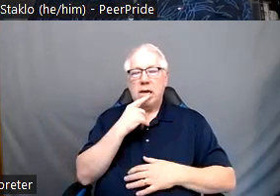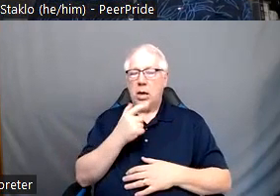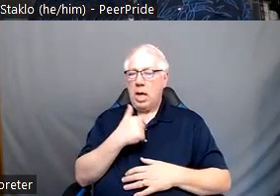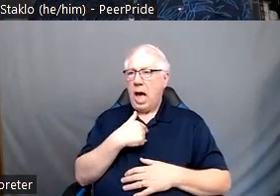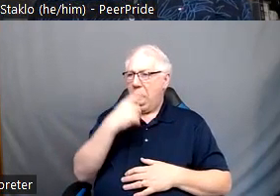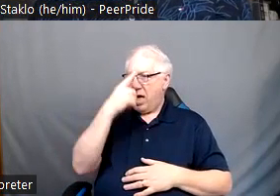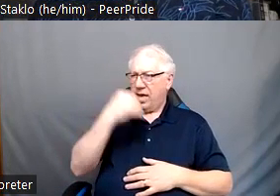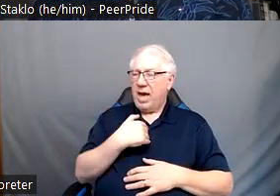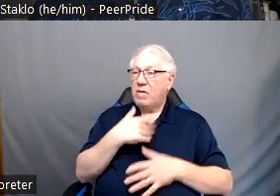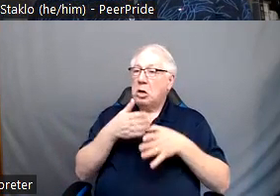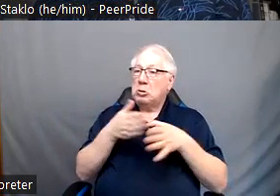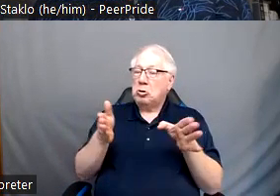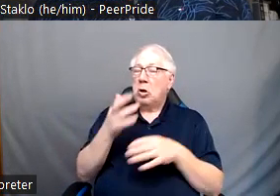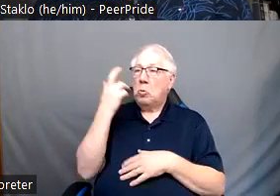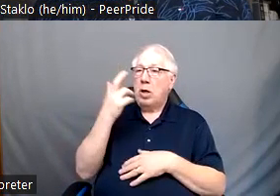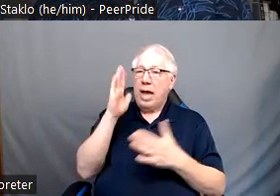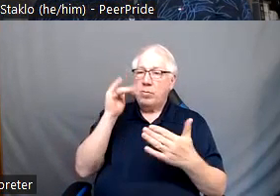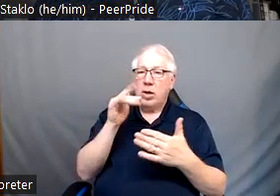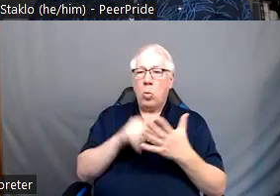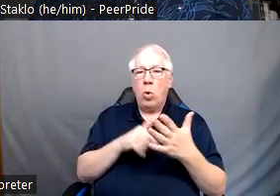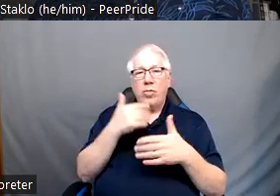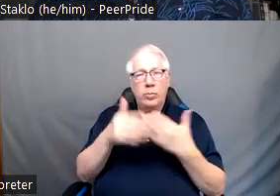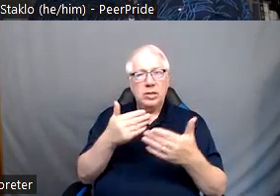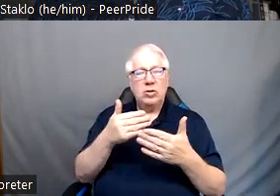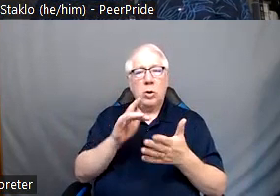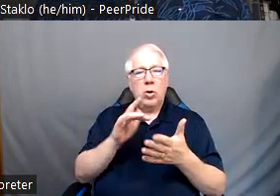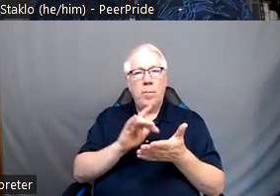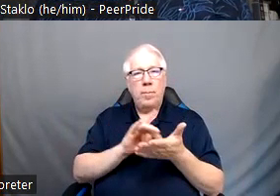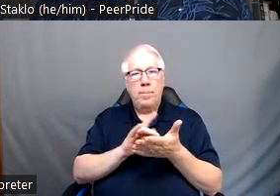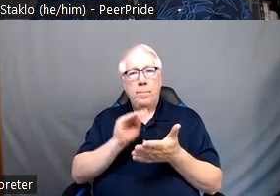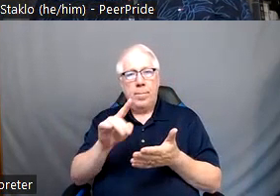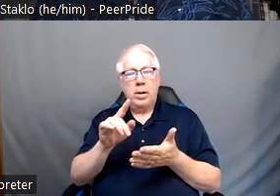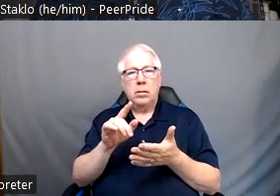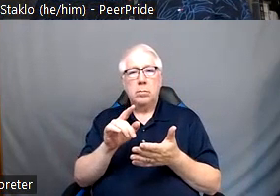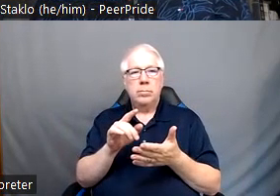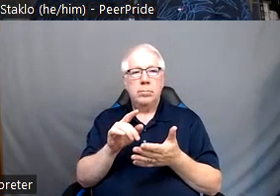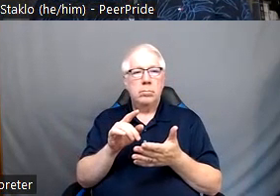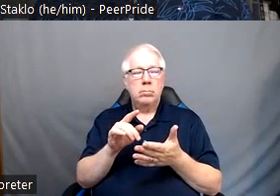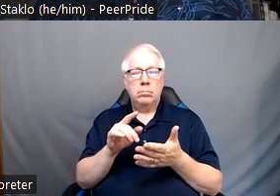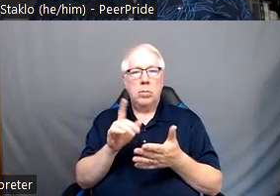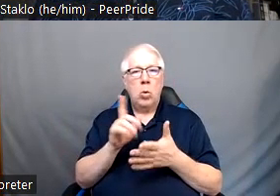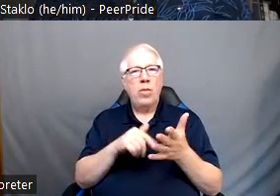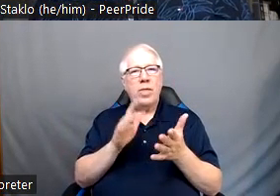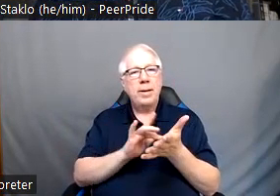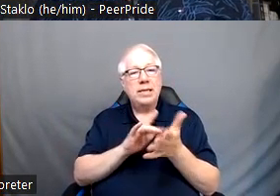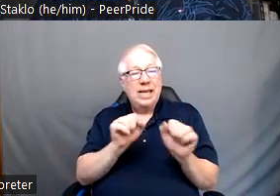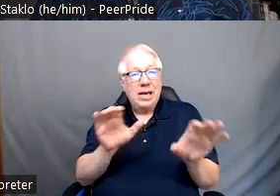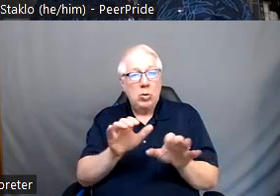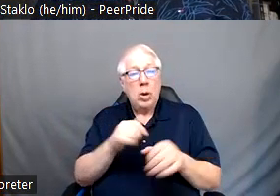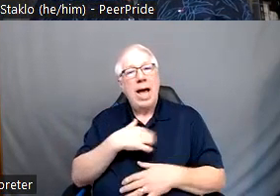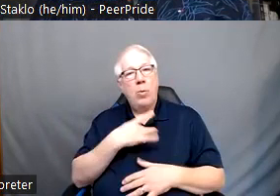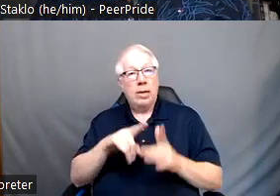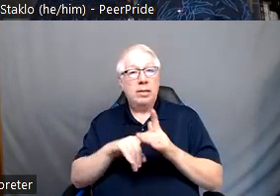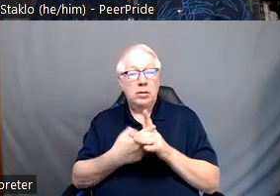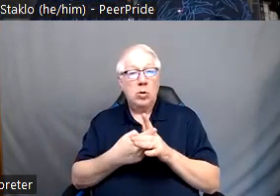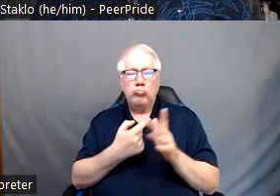say, I think I have generally realistic expectations for what this procedure or medical, or like what this medicine could do.